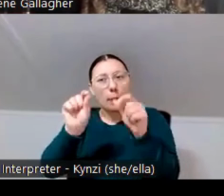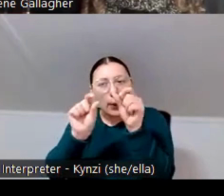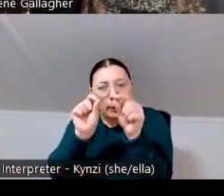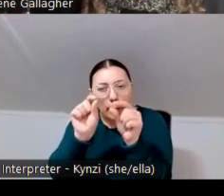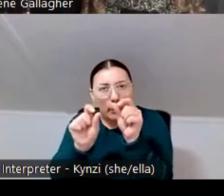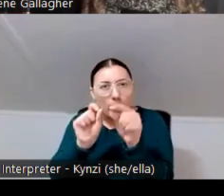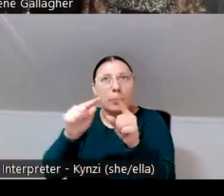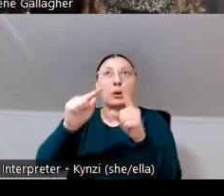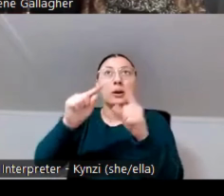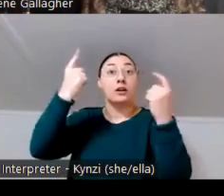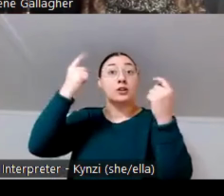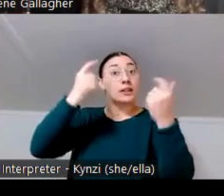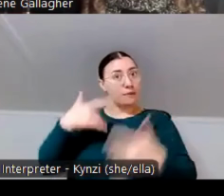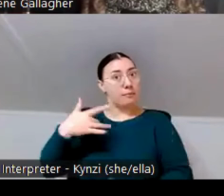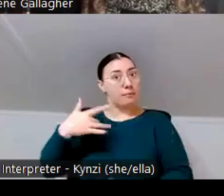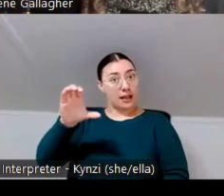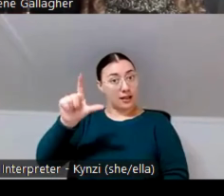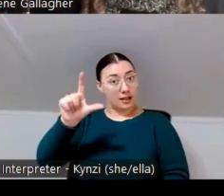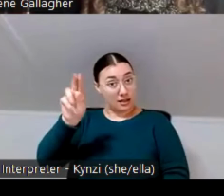close to the ground.